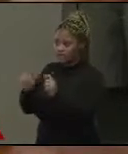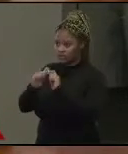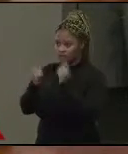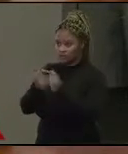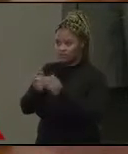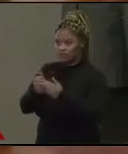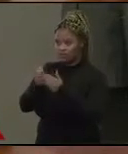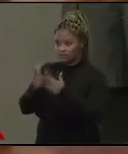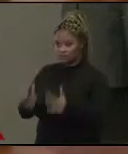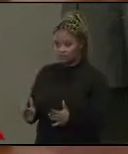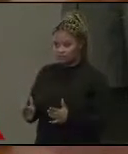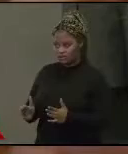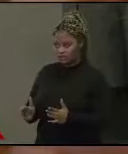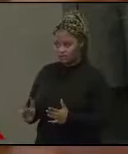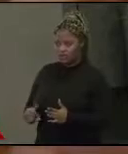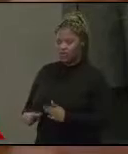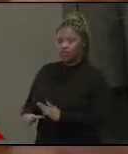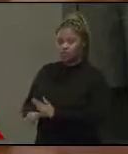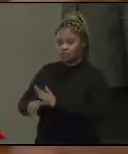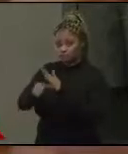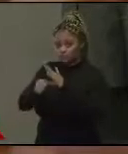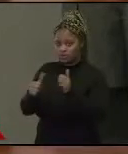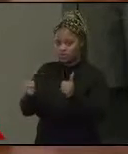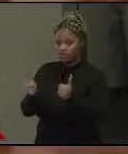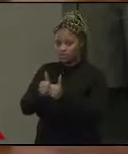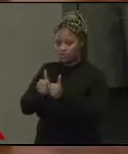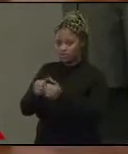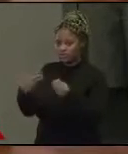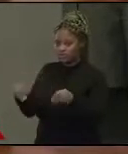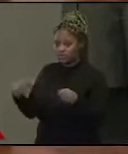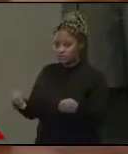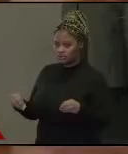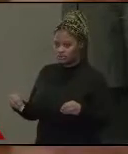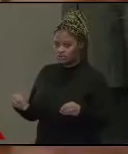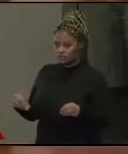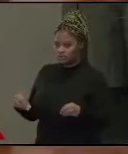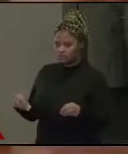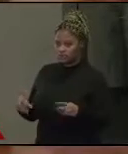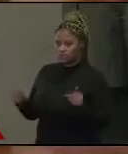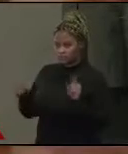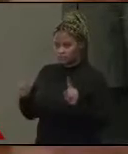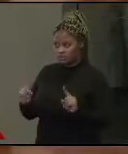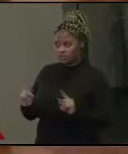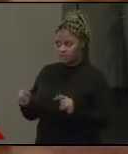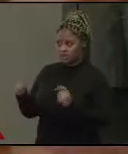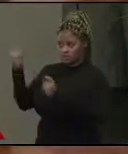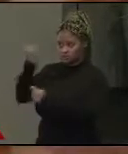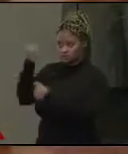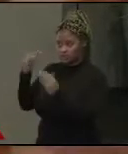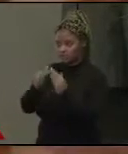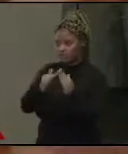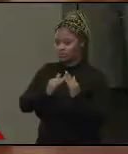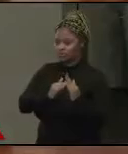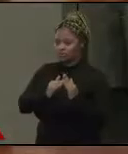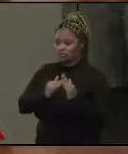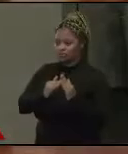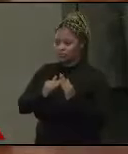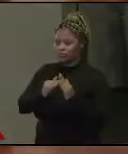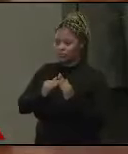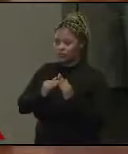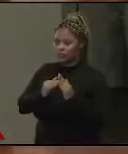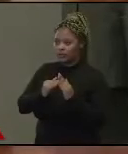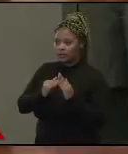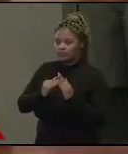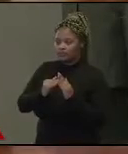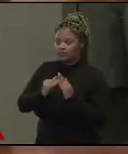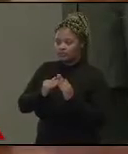are quite a critical stakeholder, especially when you're talking rural housing. We want to greet all